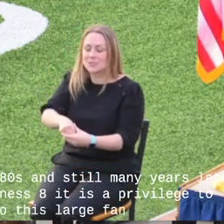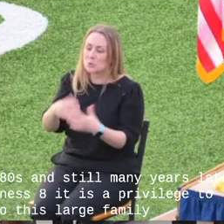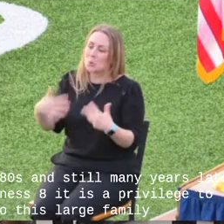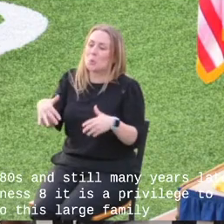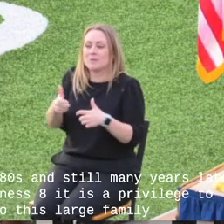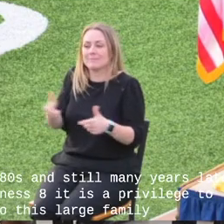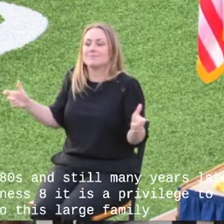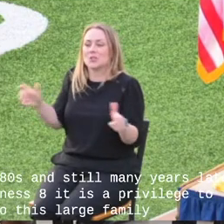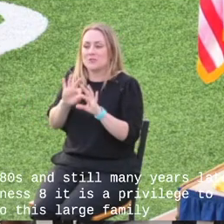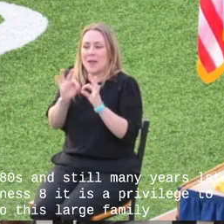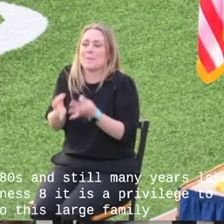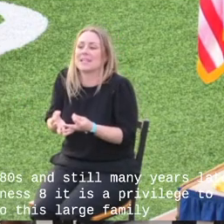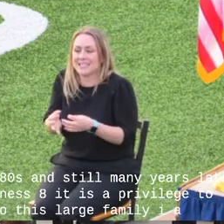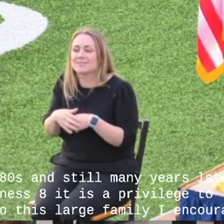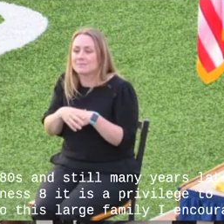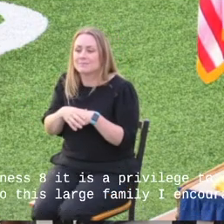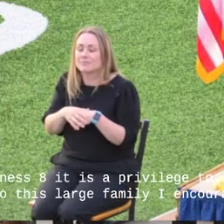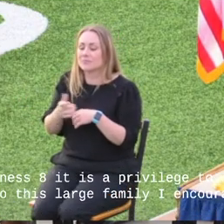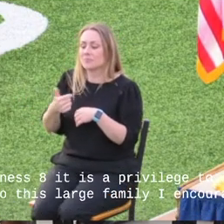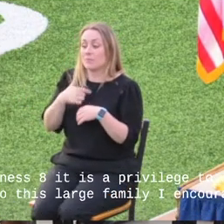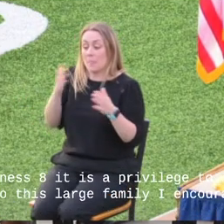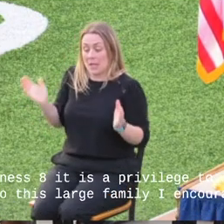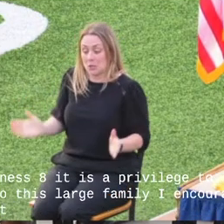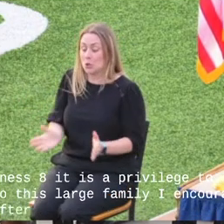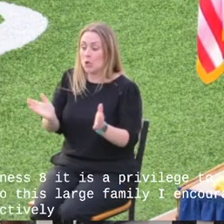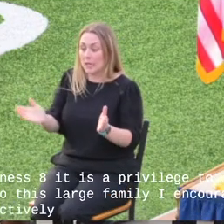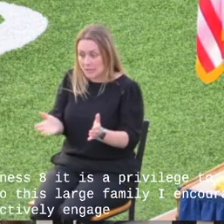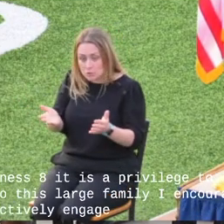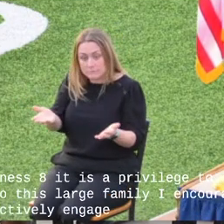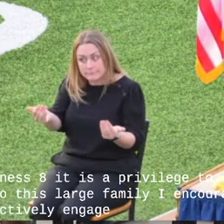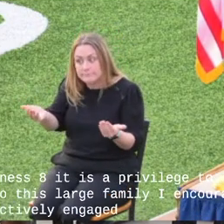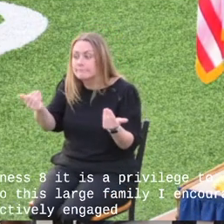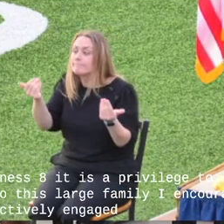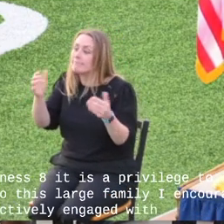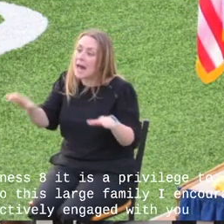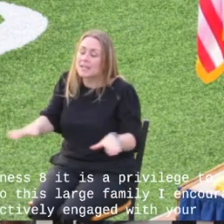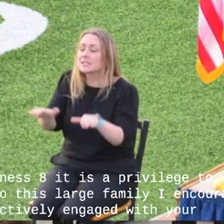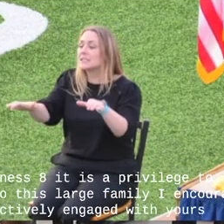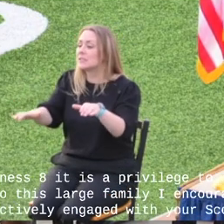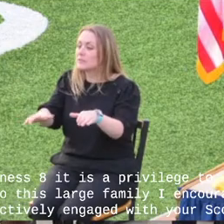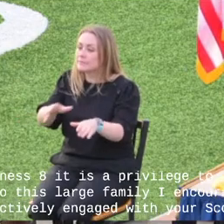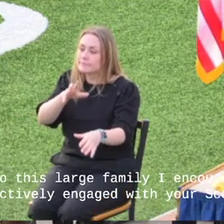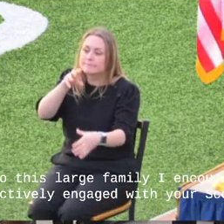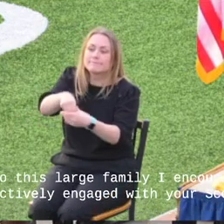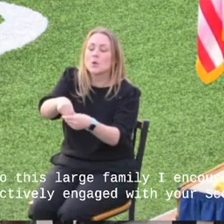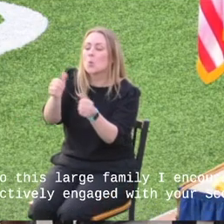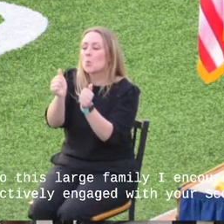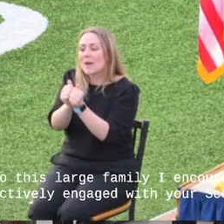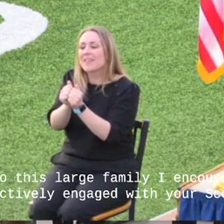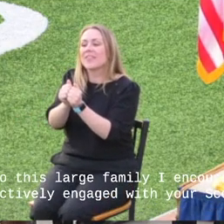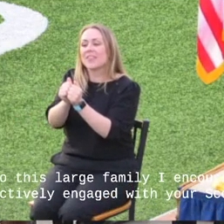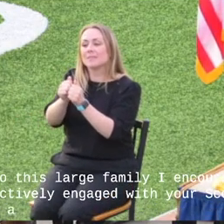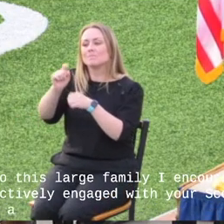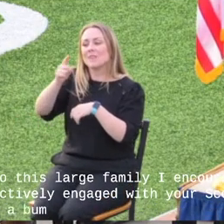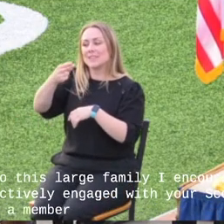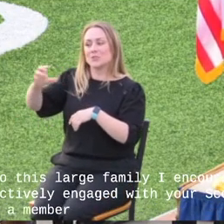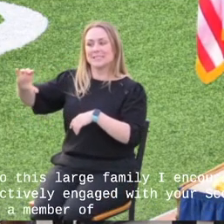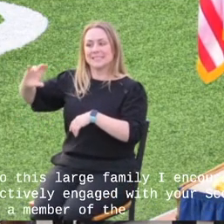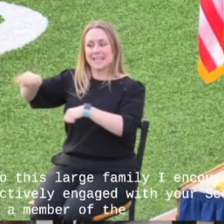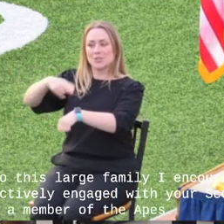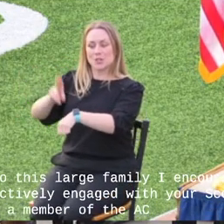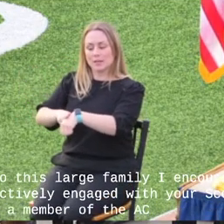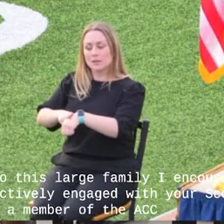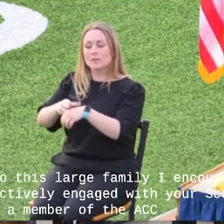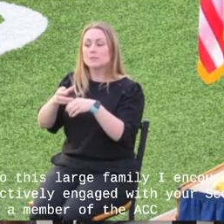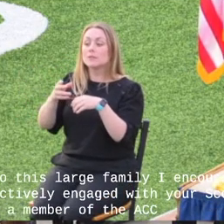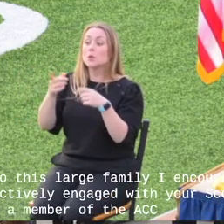family. I encourage you to remain actively engaged with your Scotty Nation by being a member of the